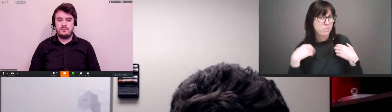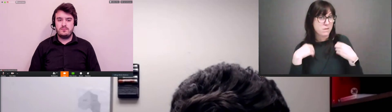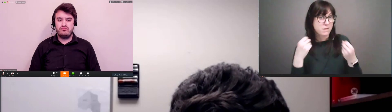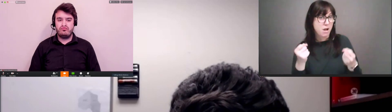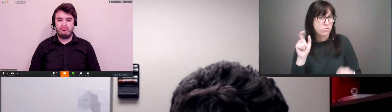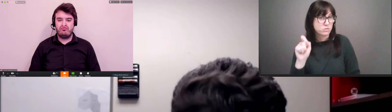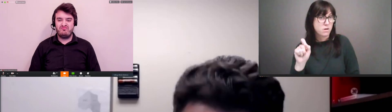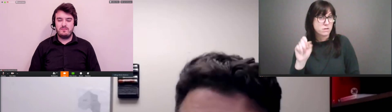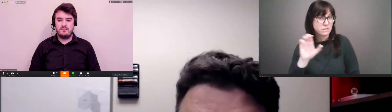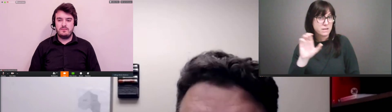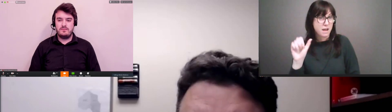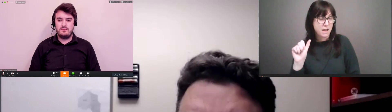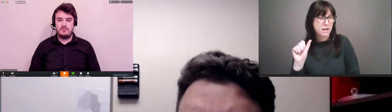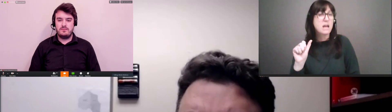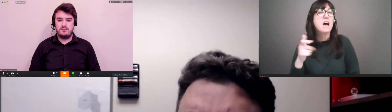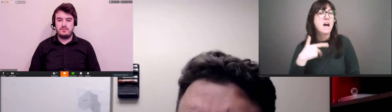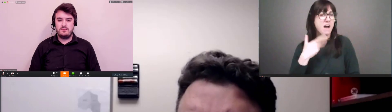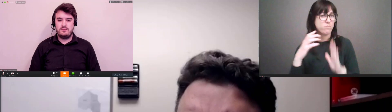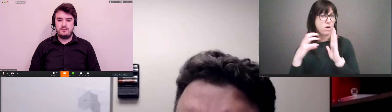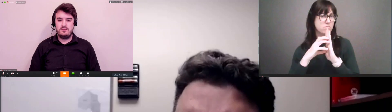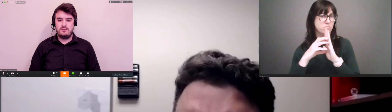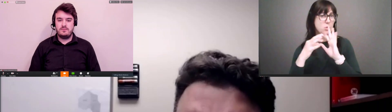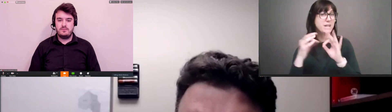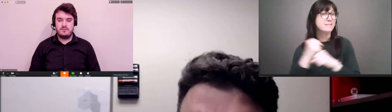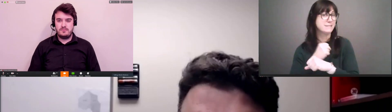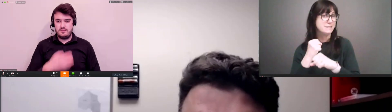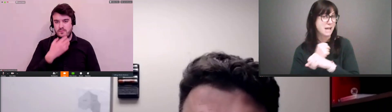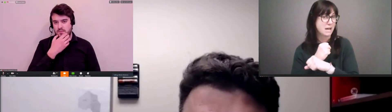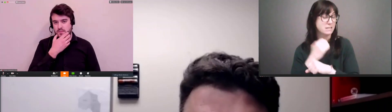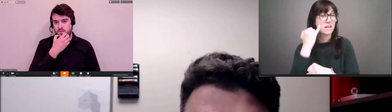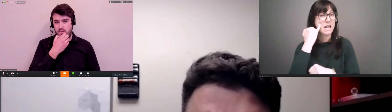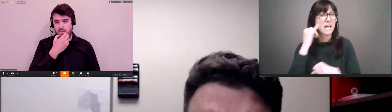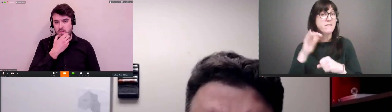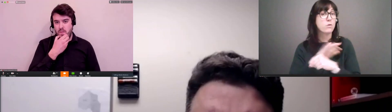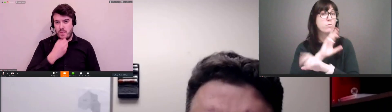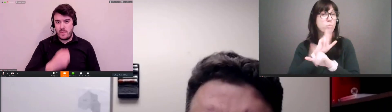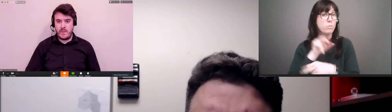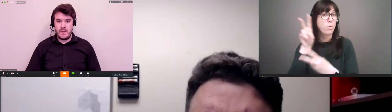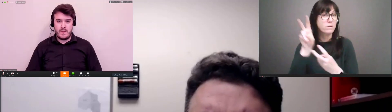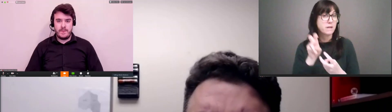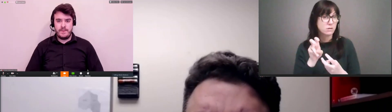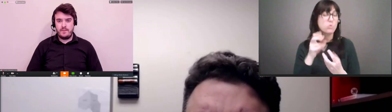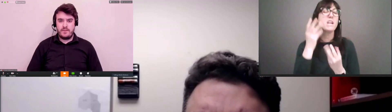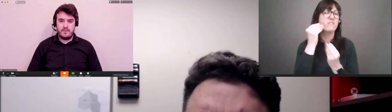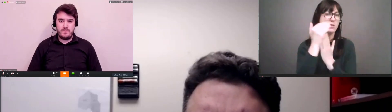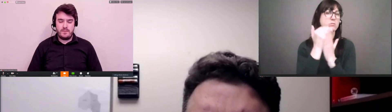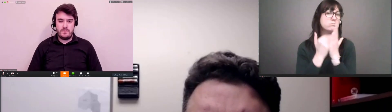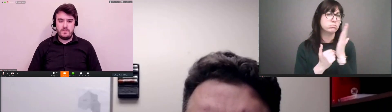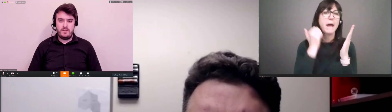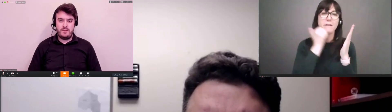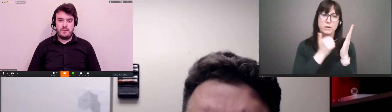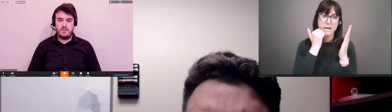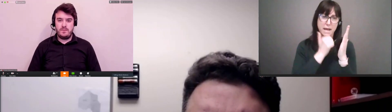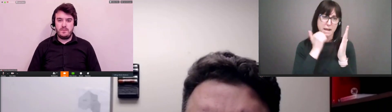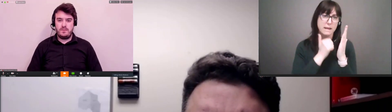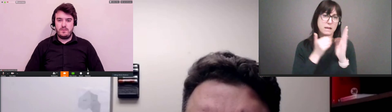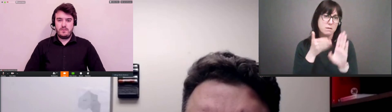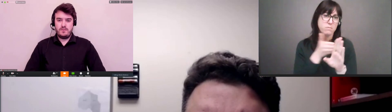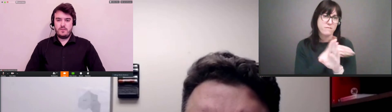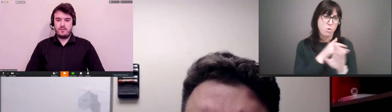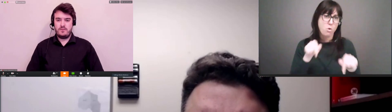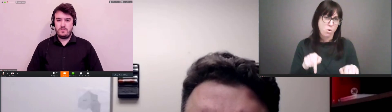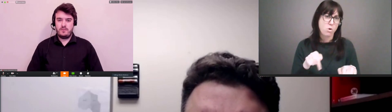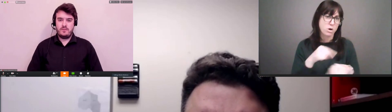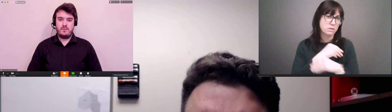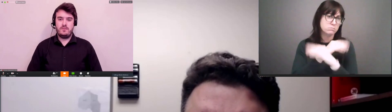section with statistics on coronavirus. If you download the full report, that information is broken down on a daily basis prior to these